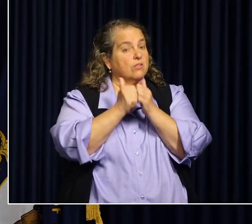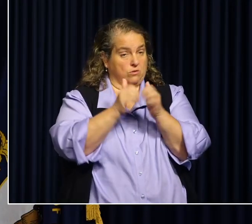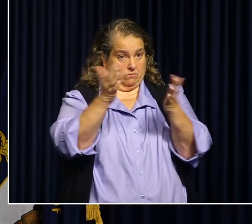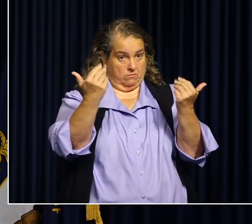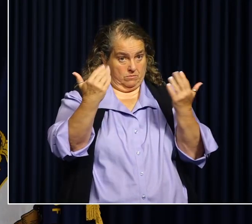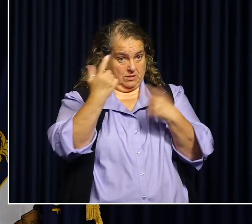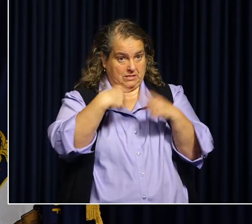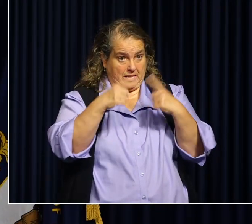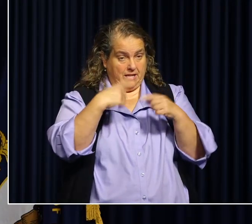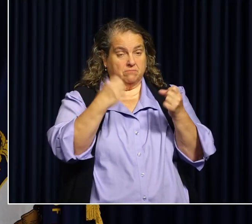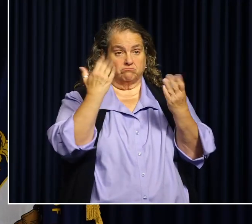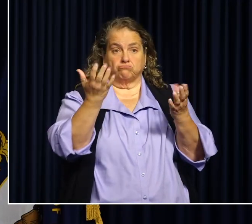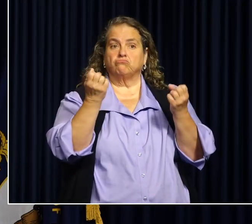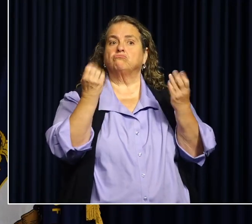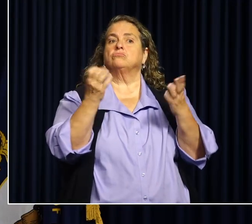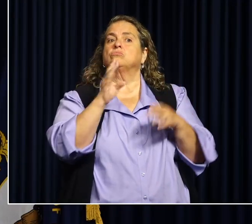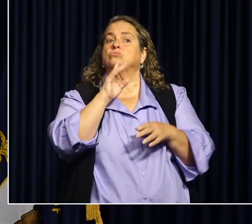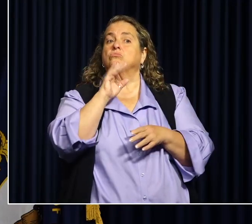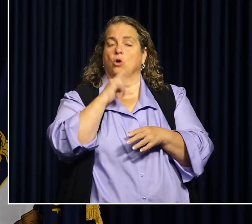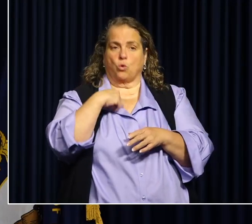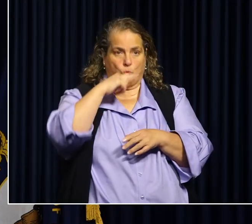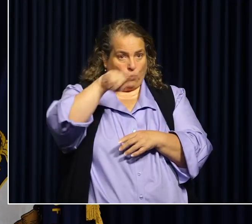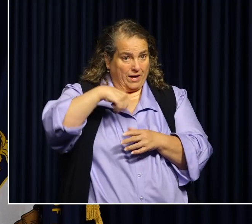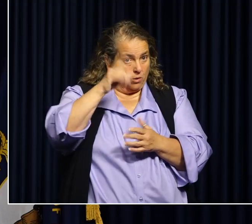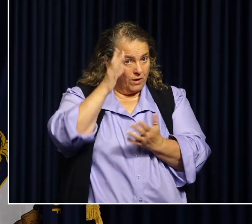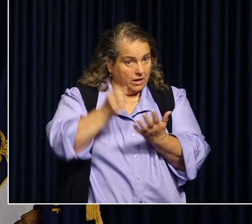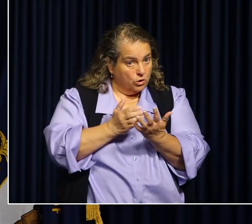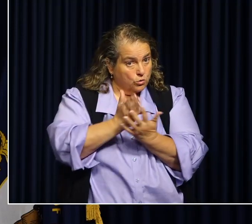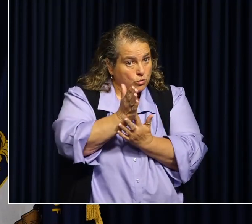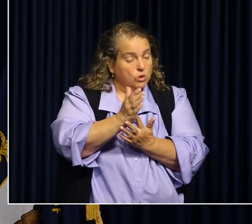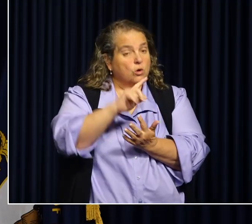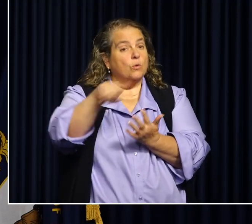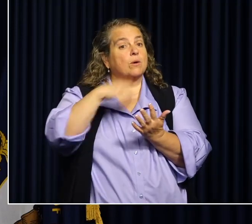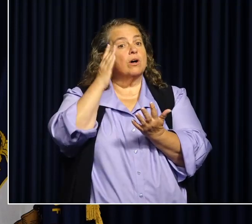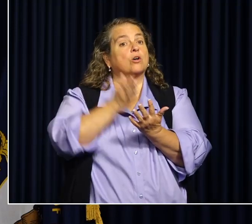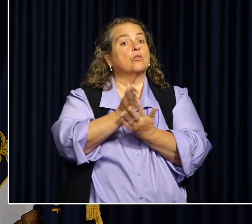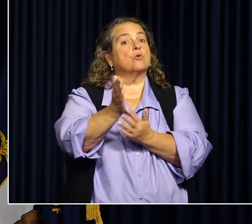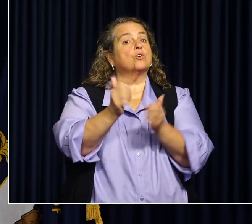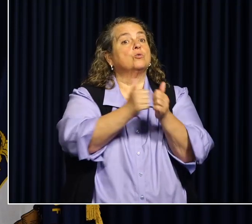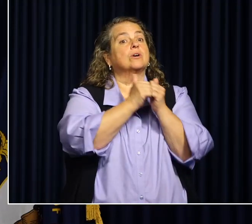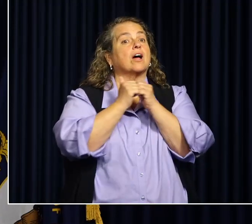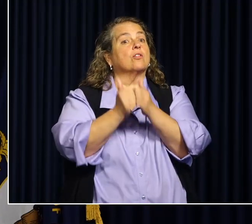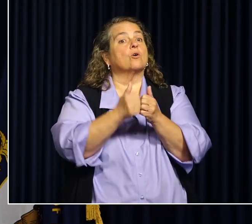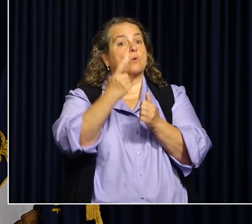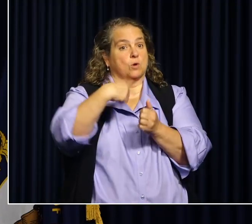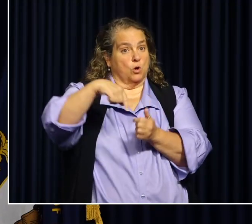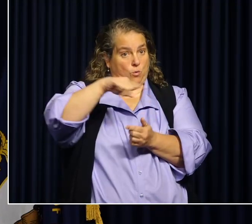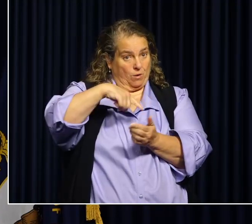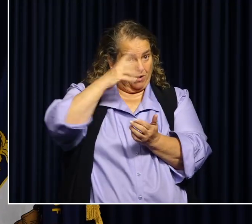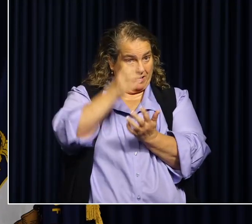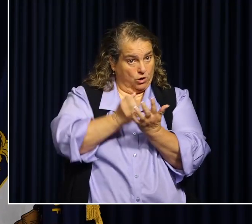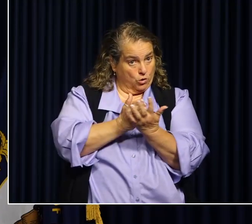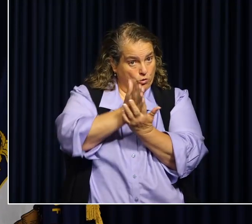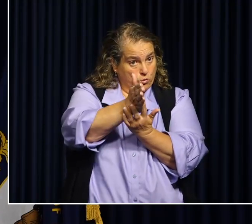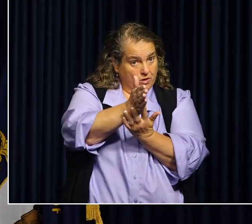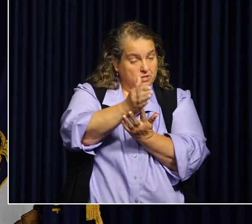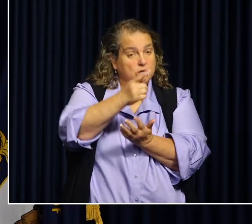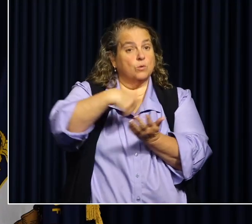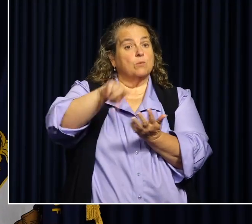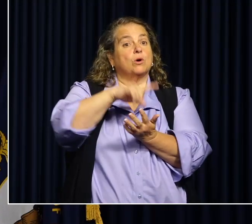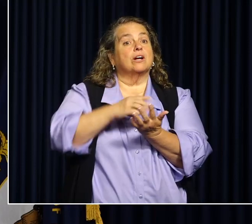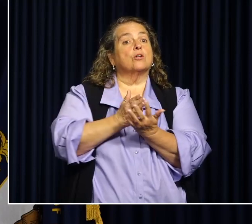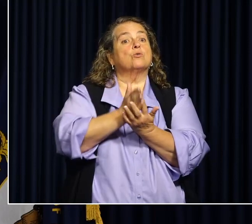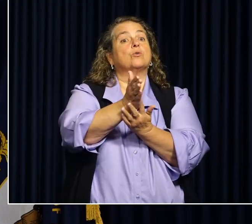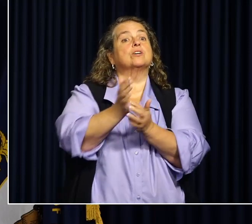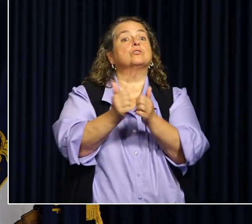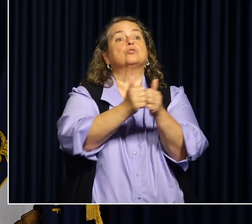it with me. We're going to get through this. We're going to get through this together. One last time. We're going to get through this. We're going to get